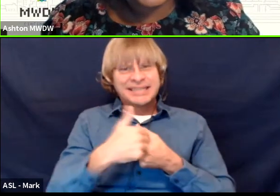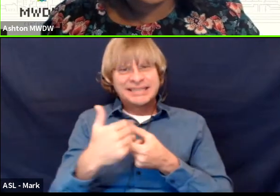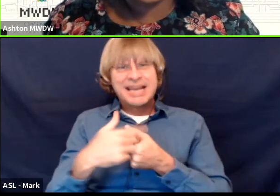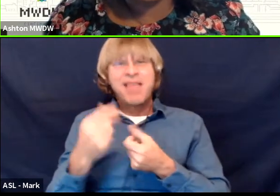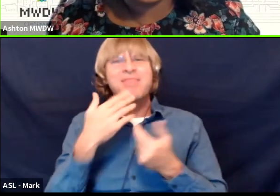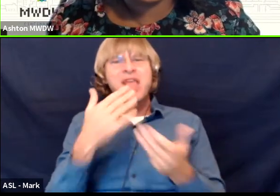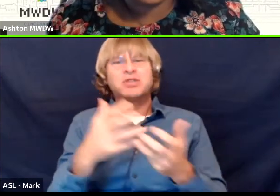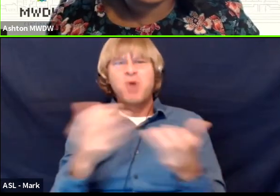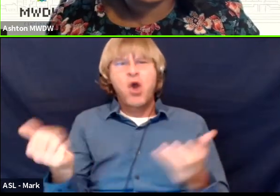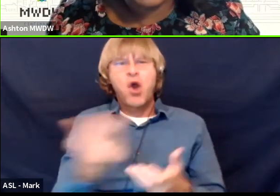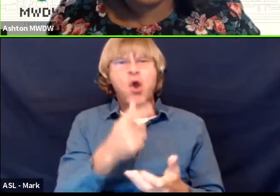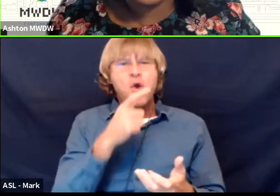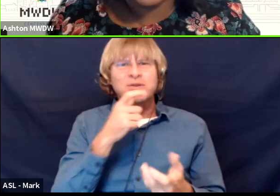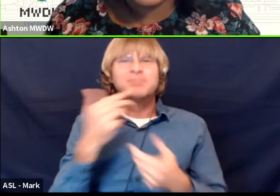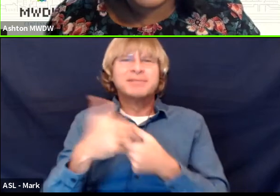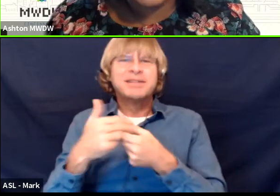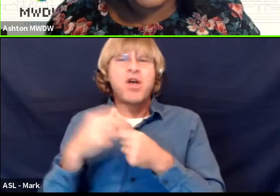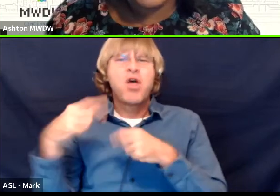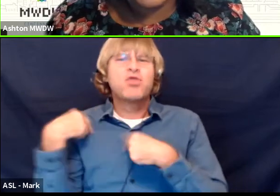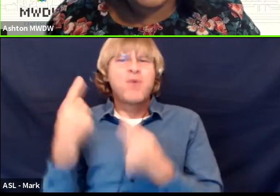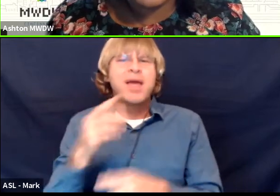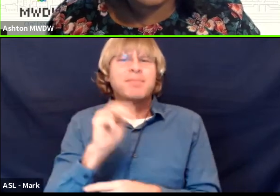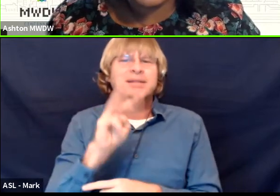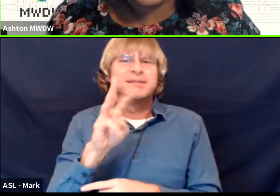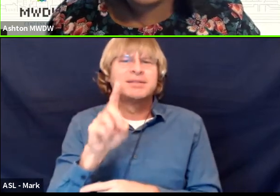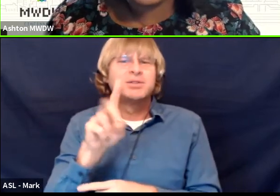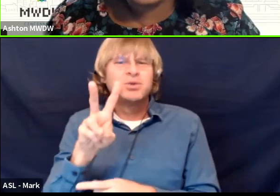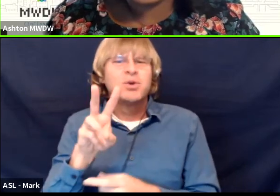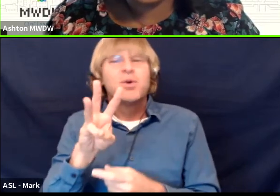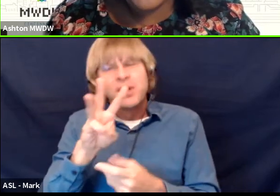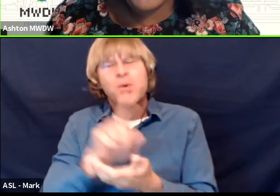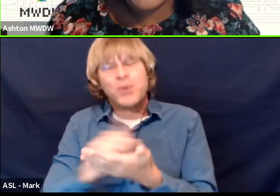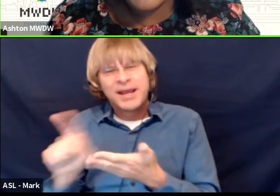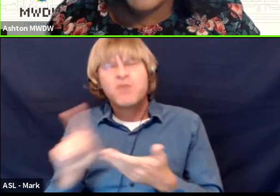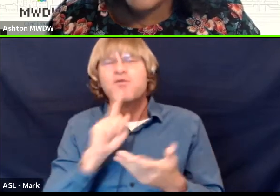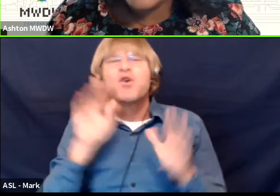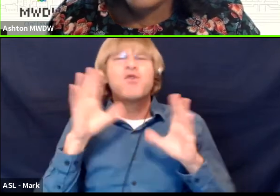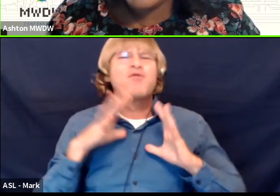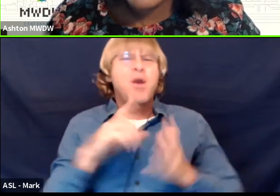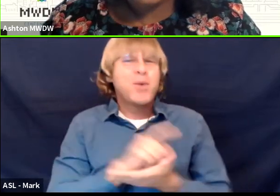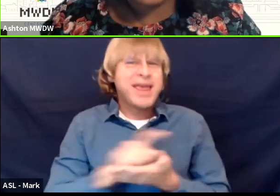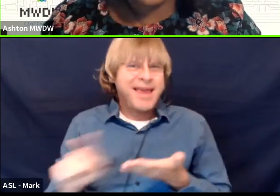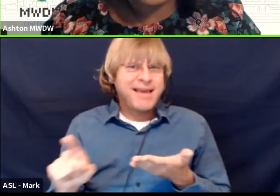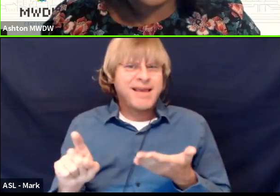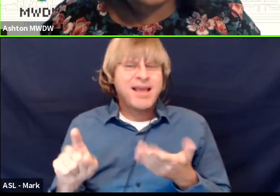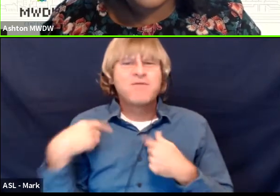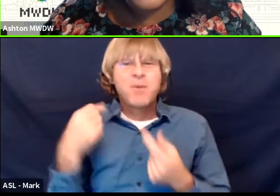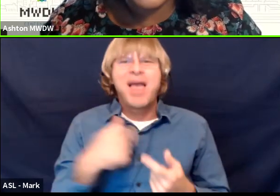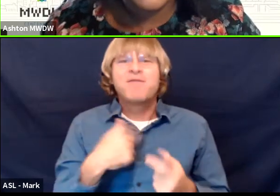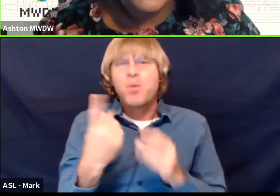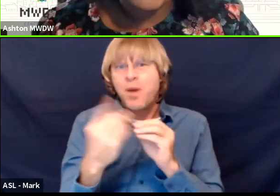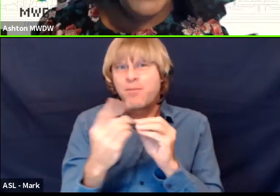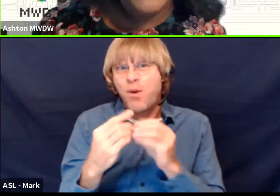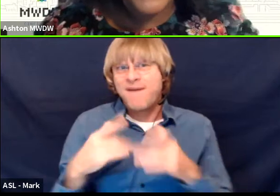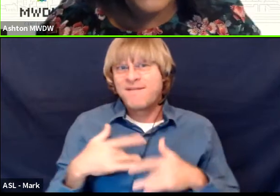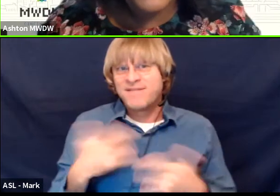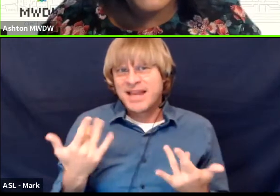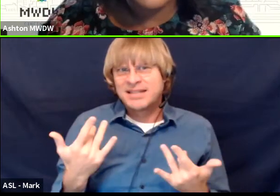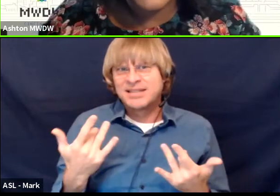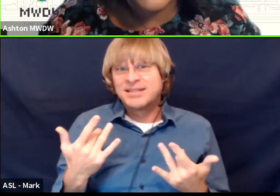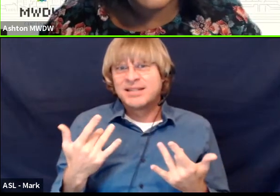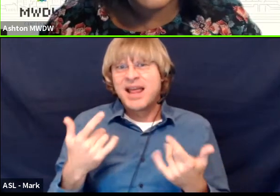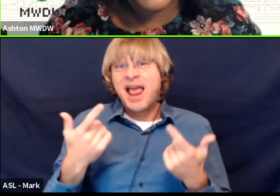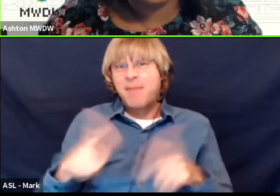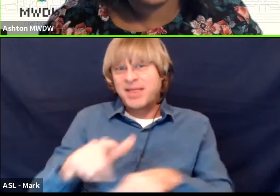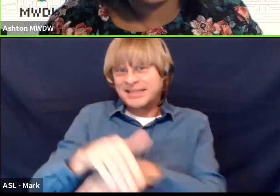thank you so much to everyone who's been attending throughout Midwest Design Week. It's been a great week so far, and we've got one more event happening later